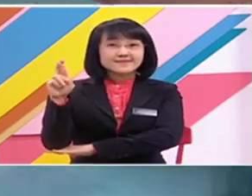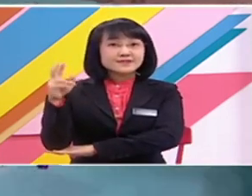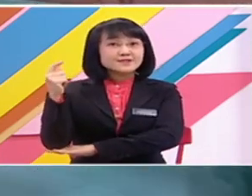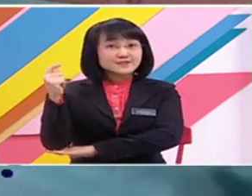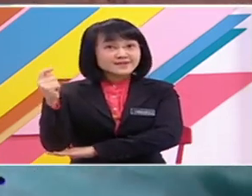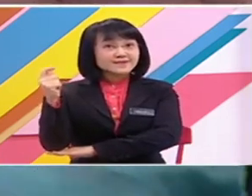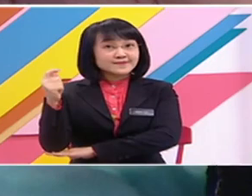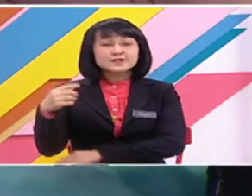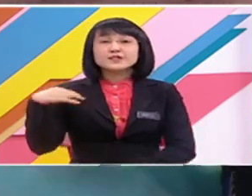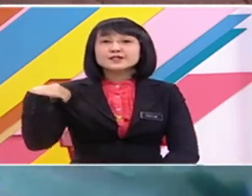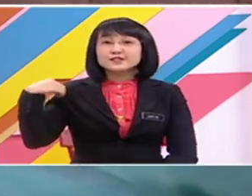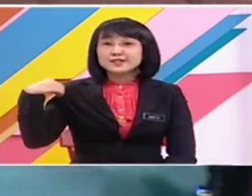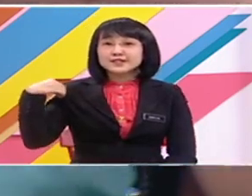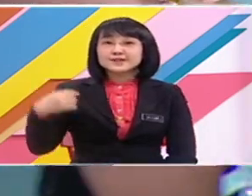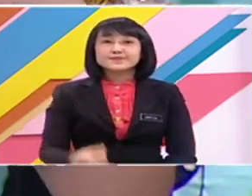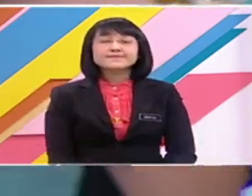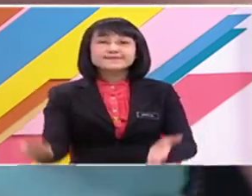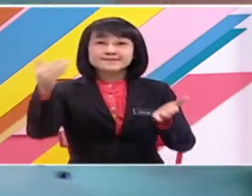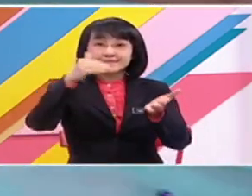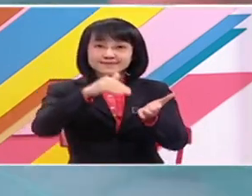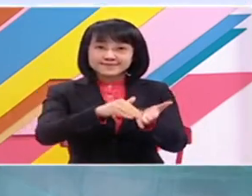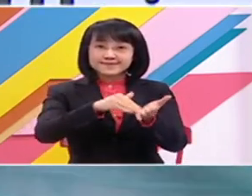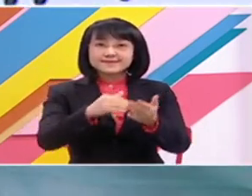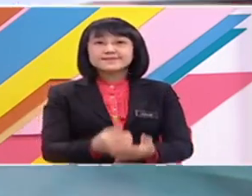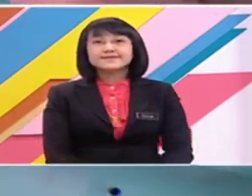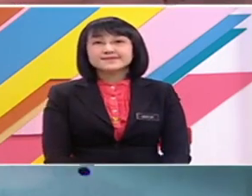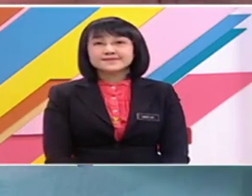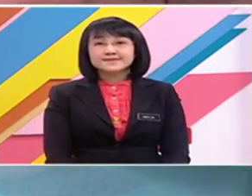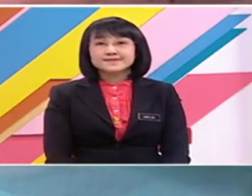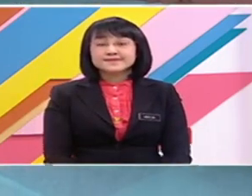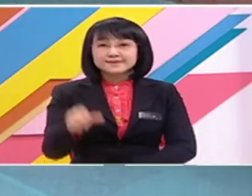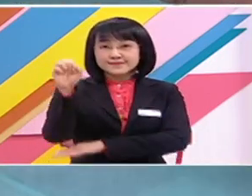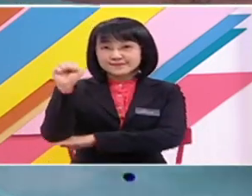S-H-I-R-T. Shirt. Okay, once again. One more. All right, okay.